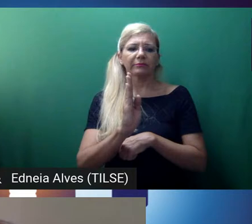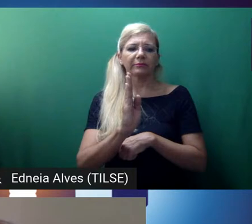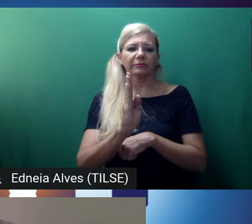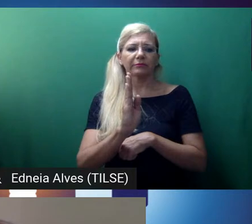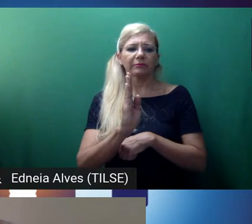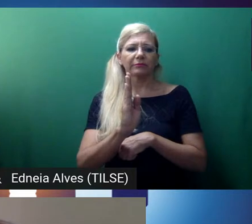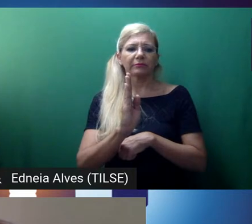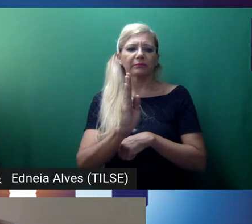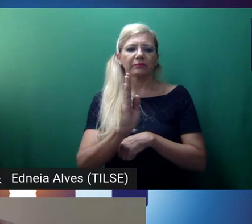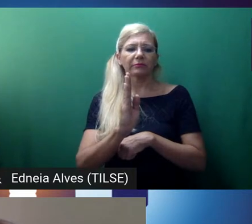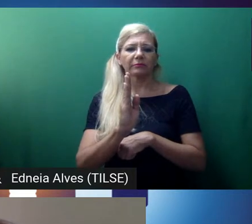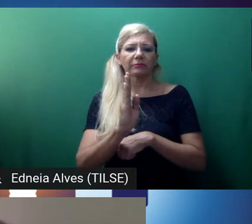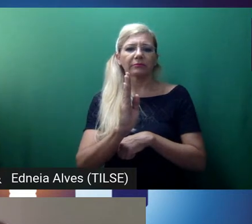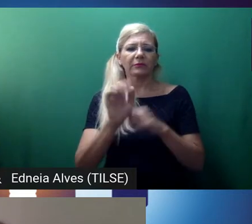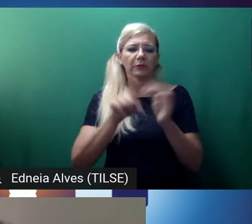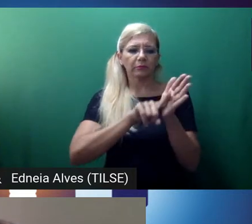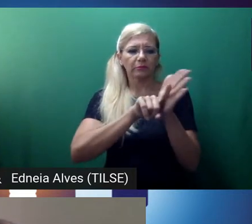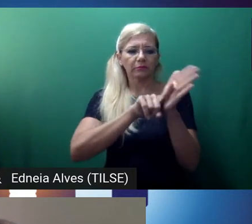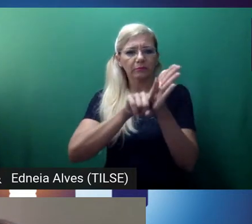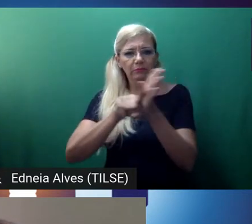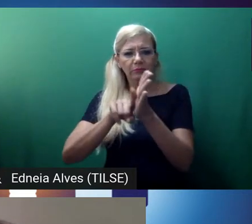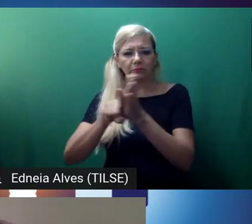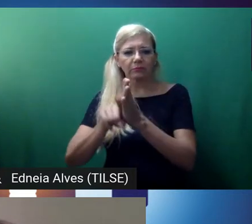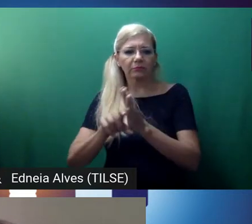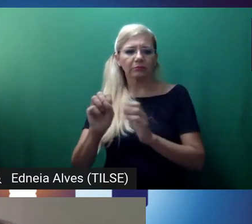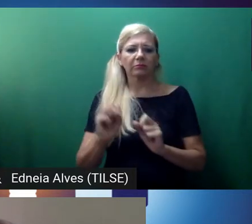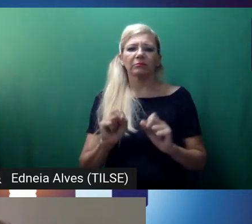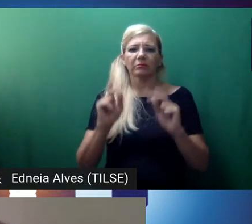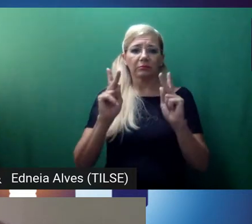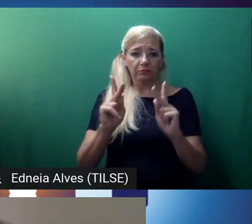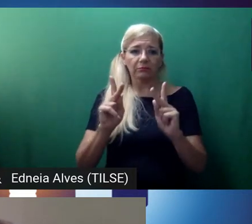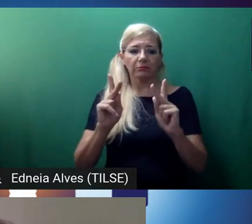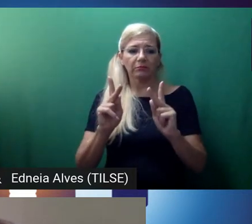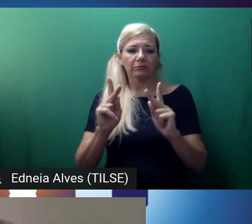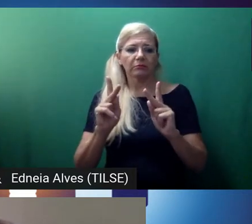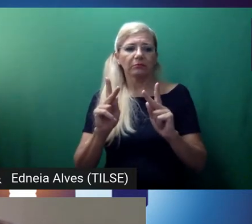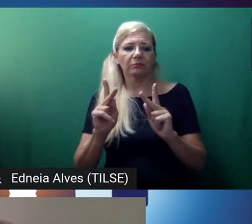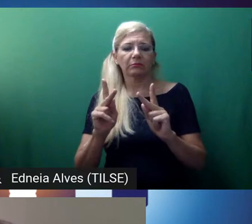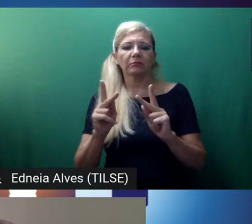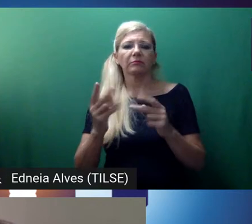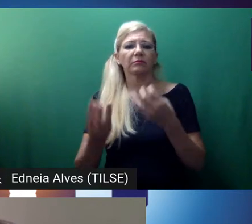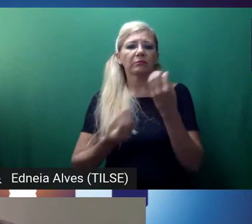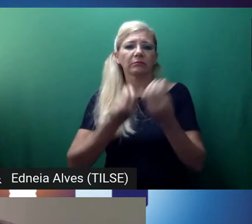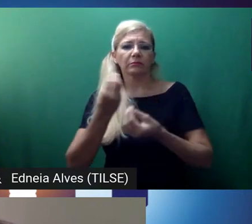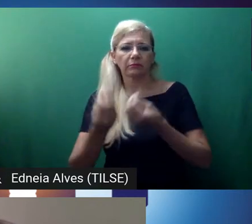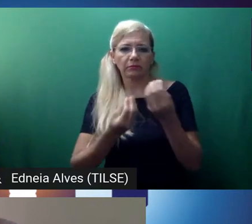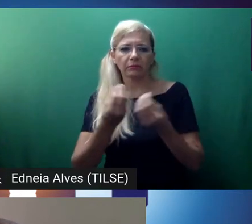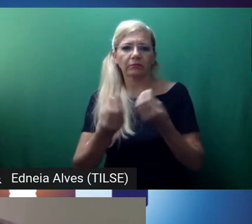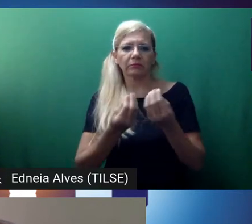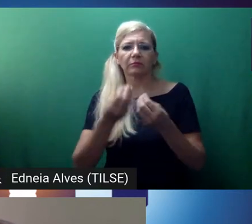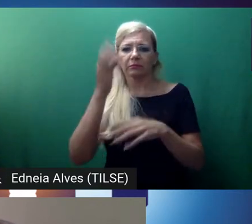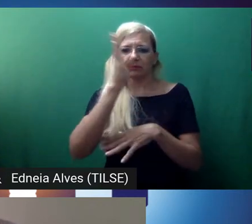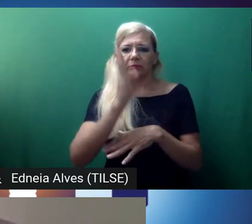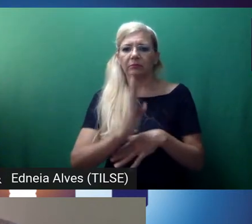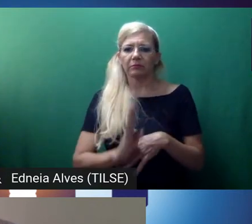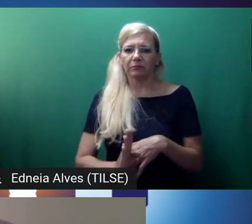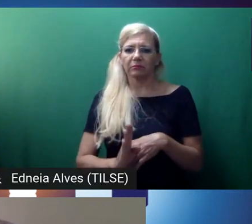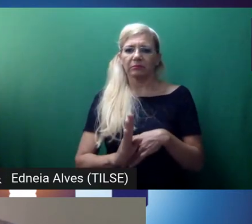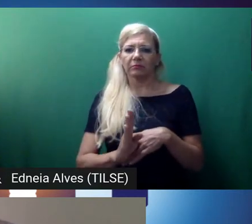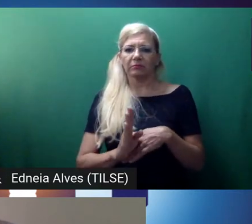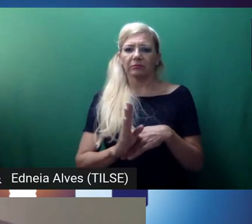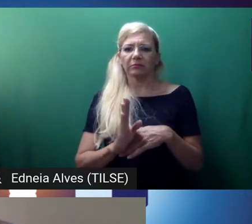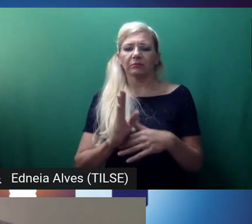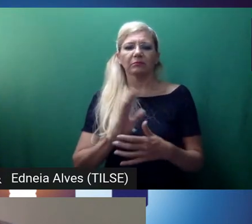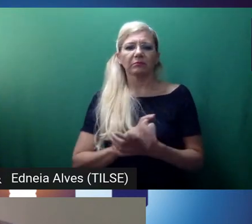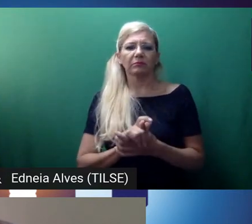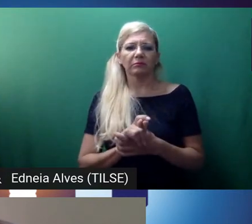the resources, right? What we have as resources, as coming from Brazil, or having grown up in